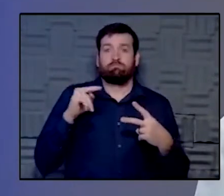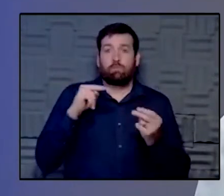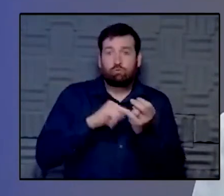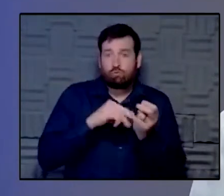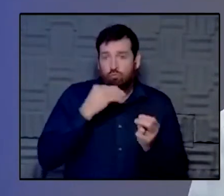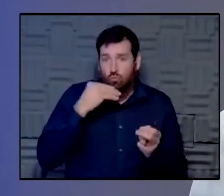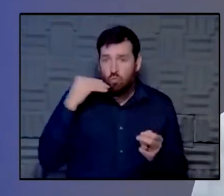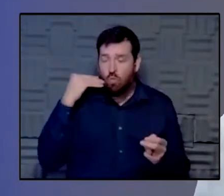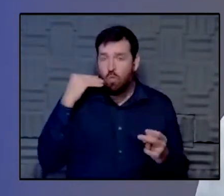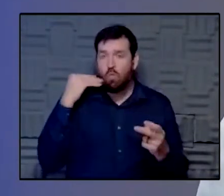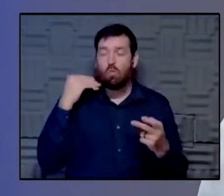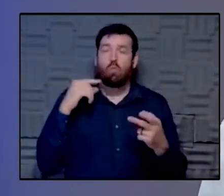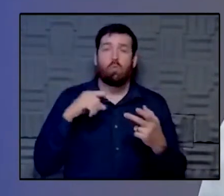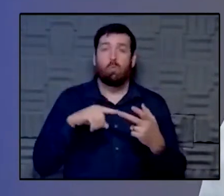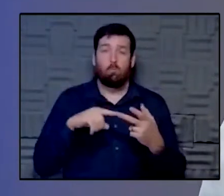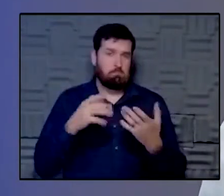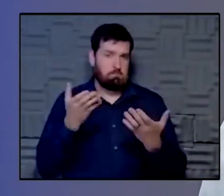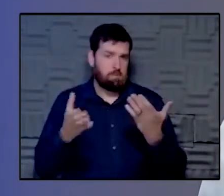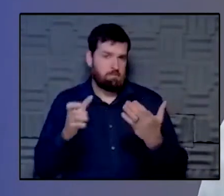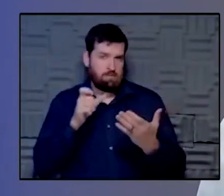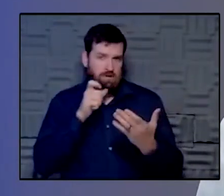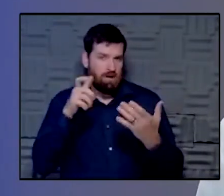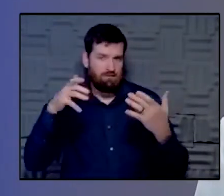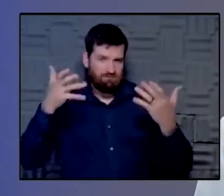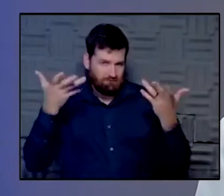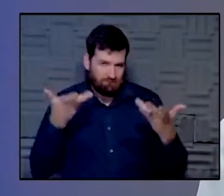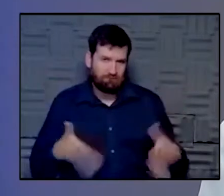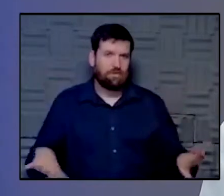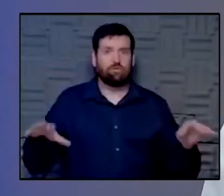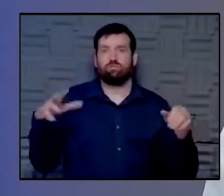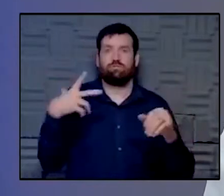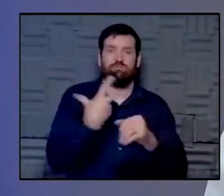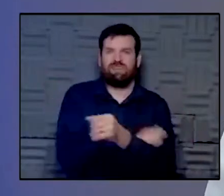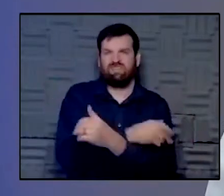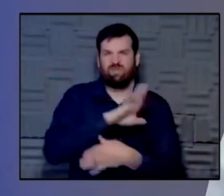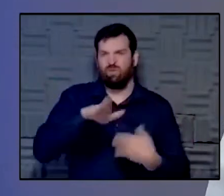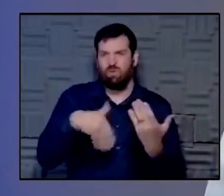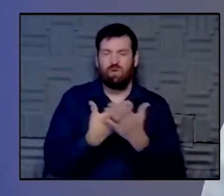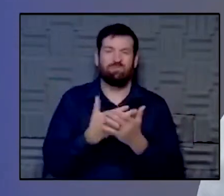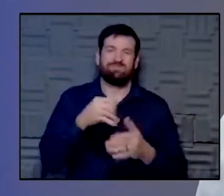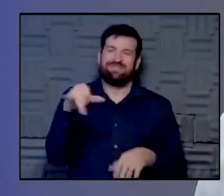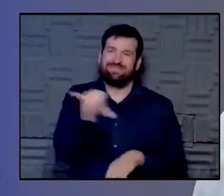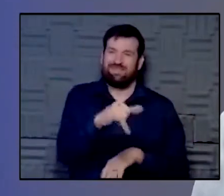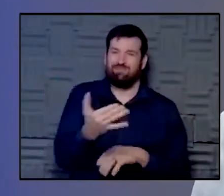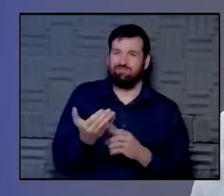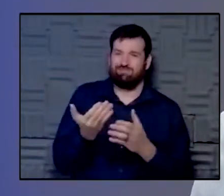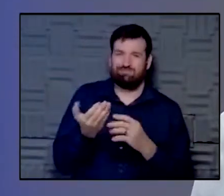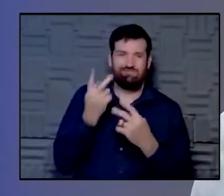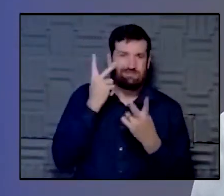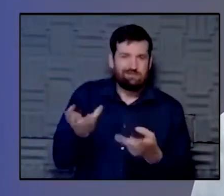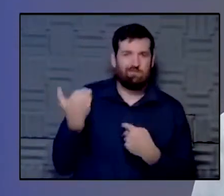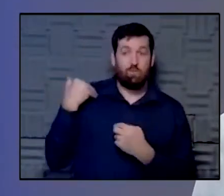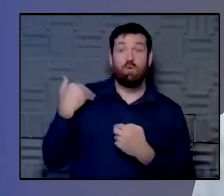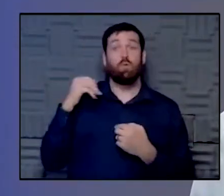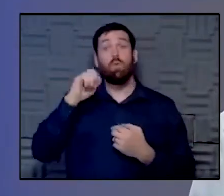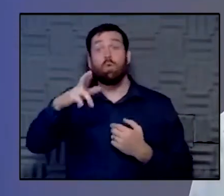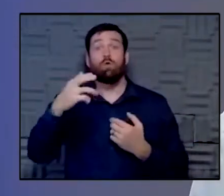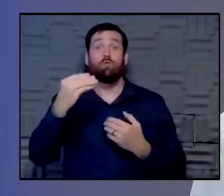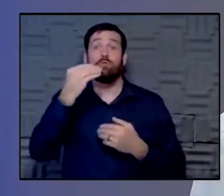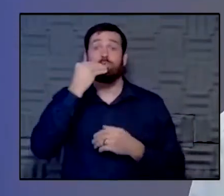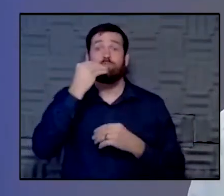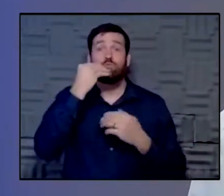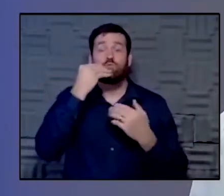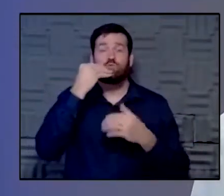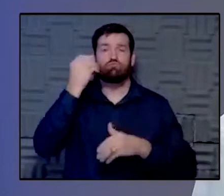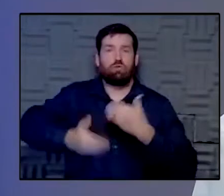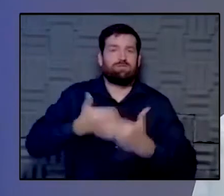nursing homes, maybe that may not be fully vaccinated, just as things that we saw before? Or are there food processing plants, as we